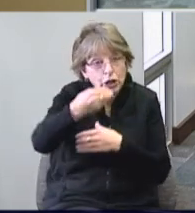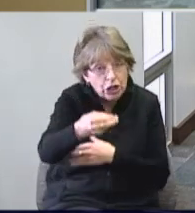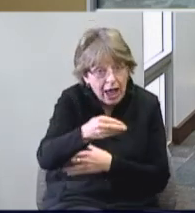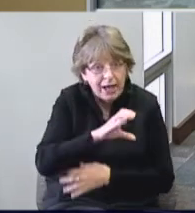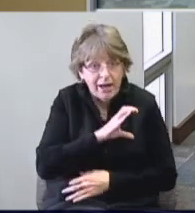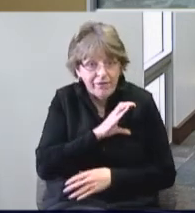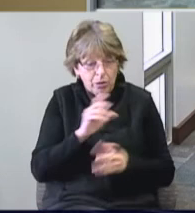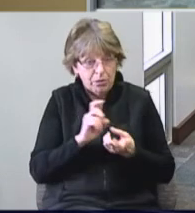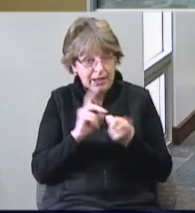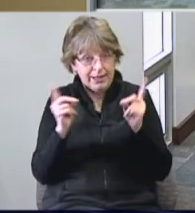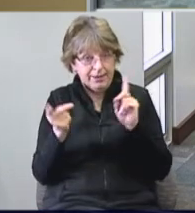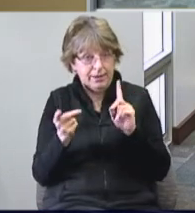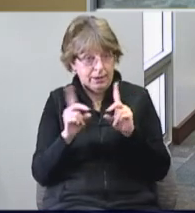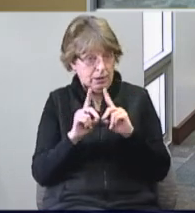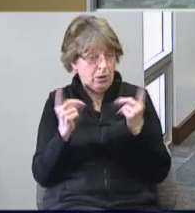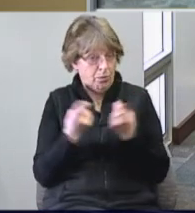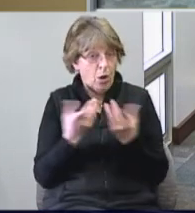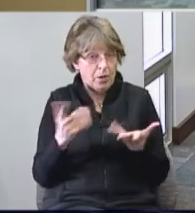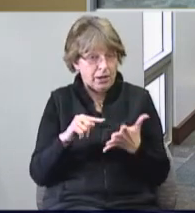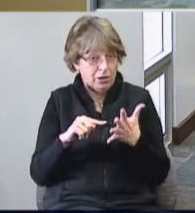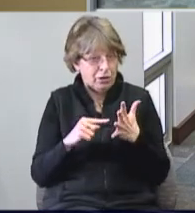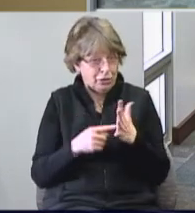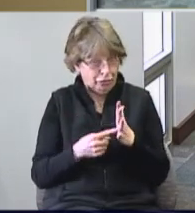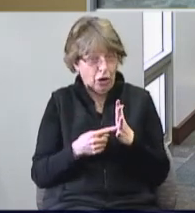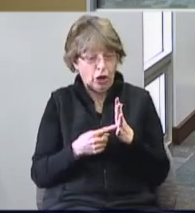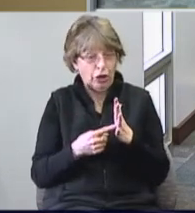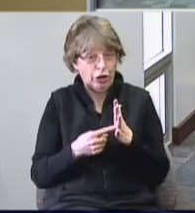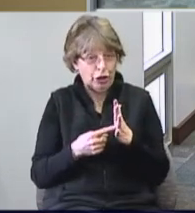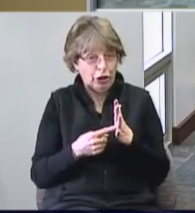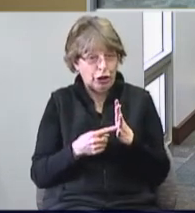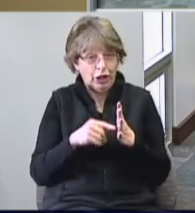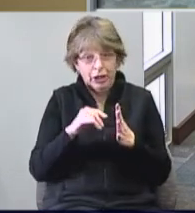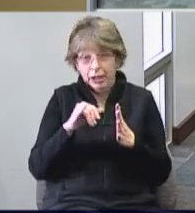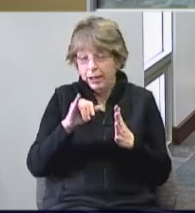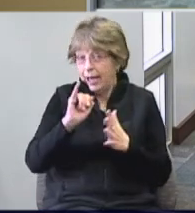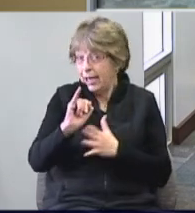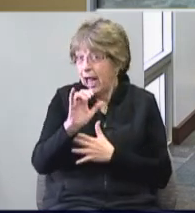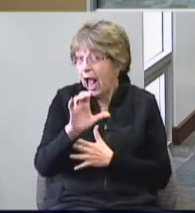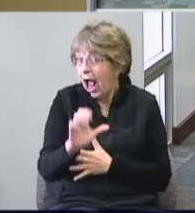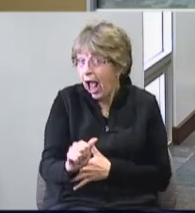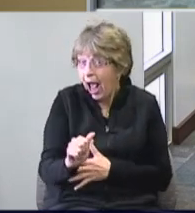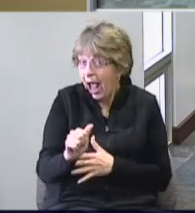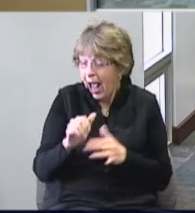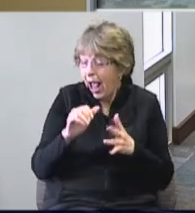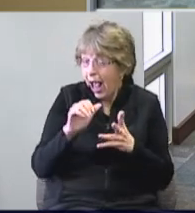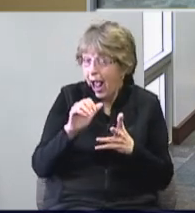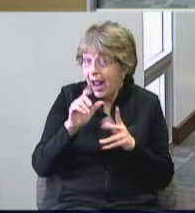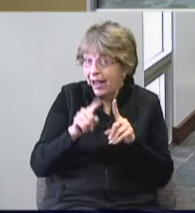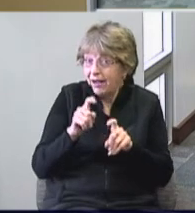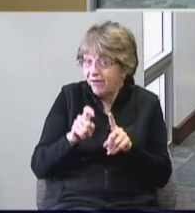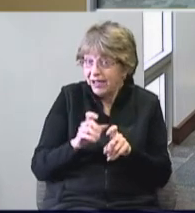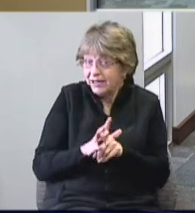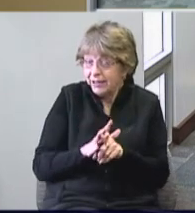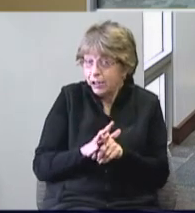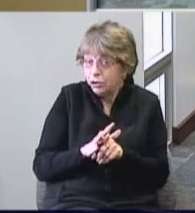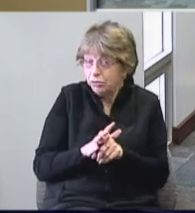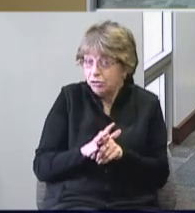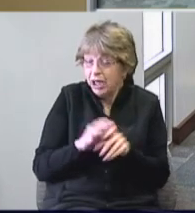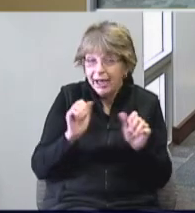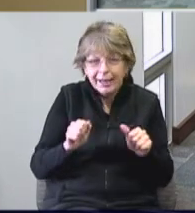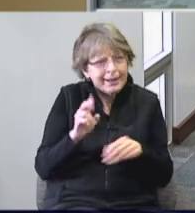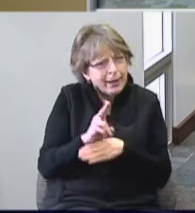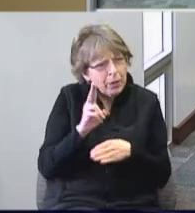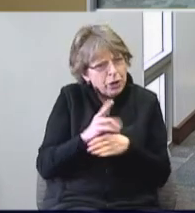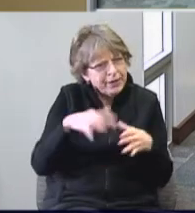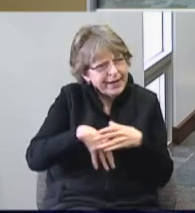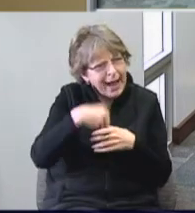kick the ball rolling, if you will, for an internal affairs investigation on outside force looking into what's going on within the police department? Isn't